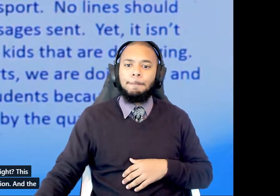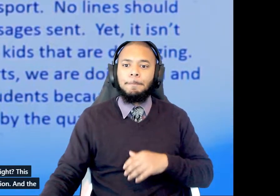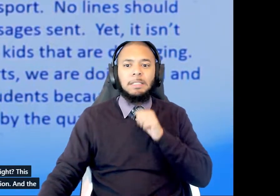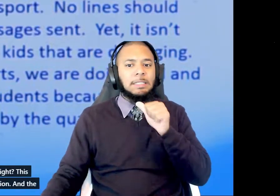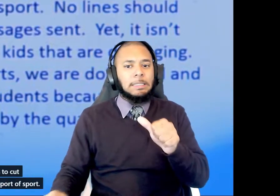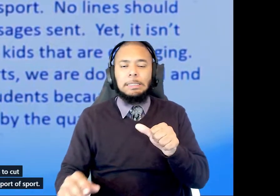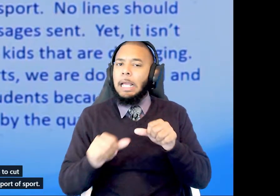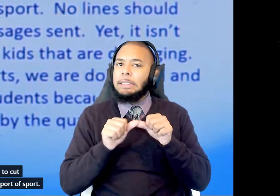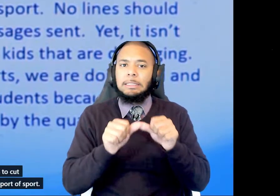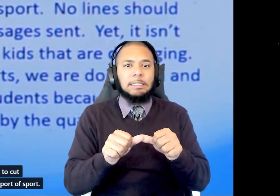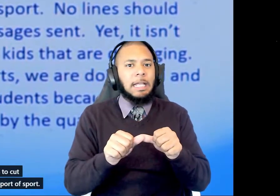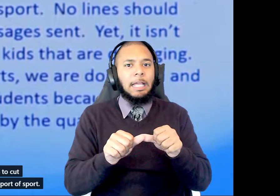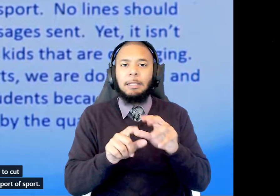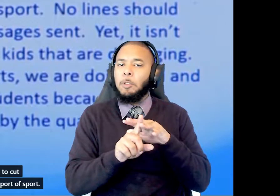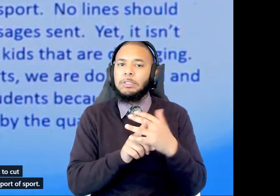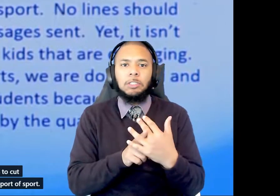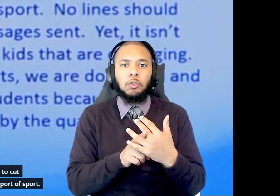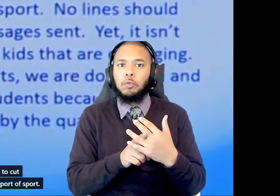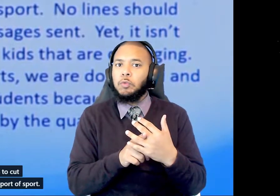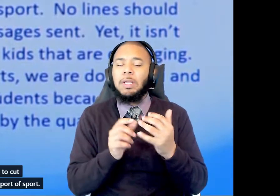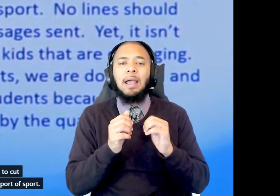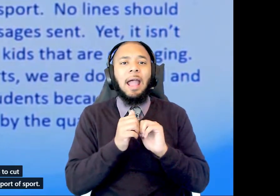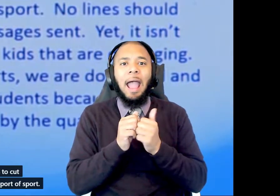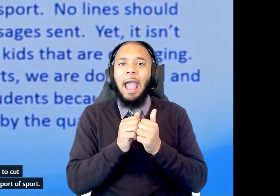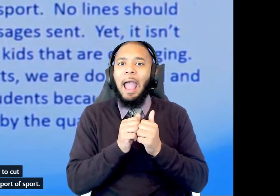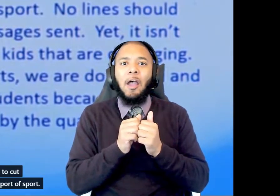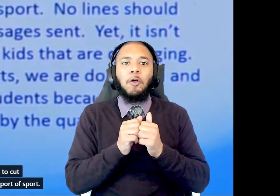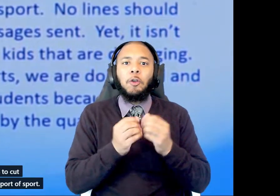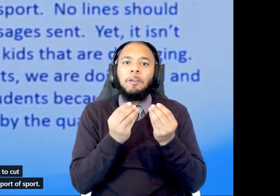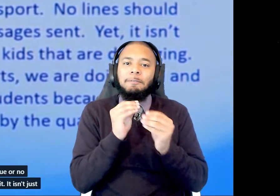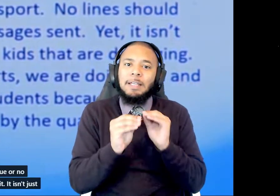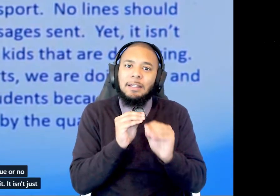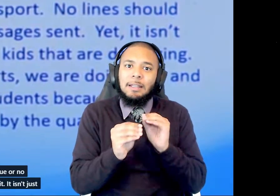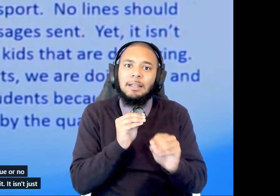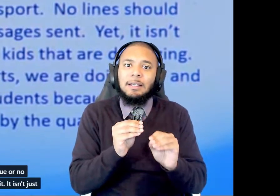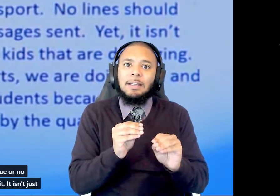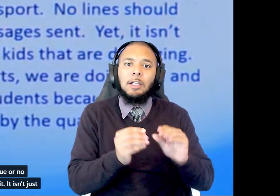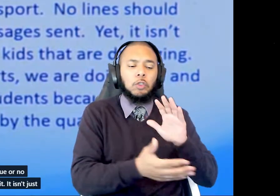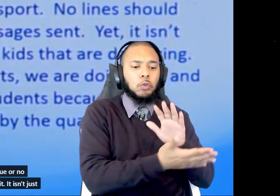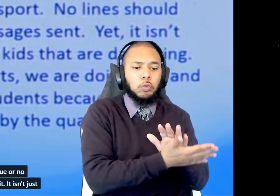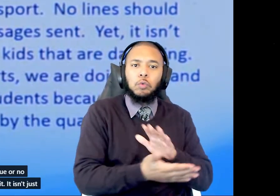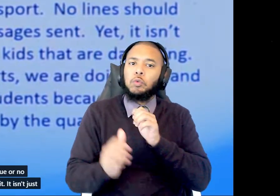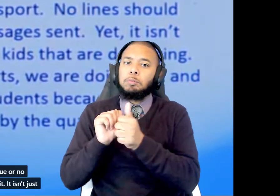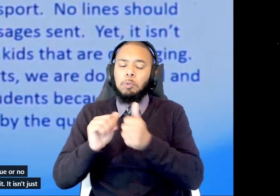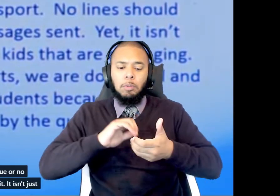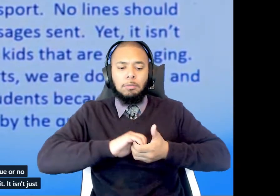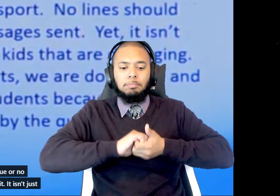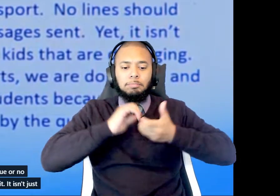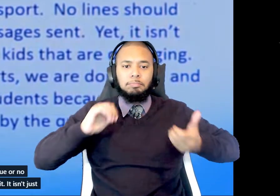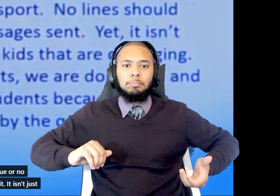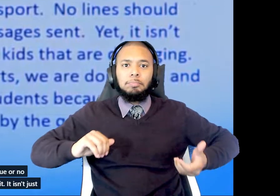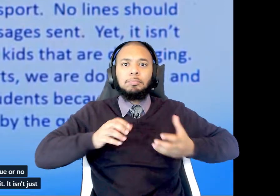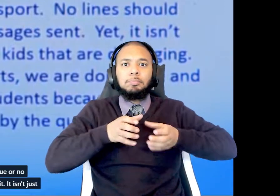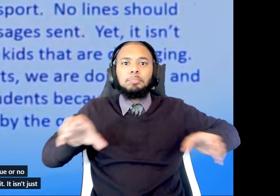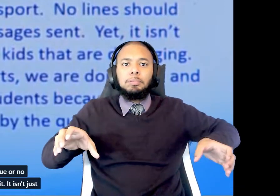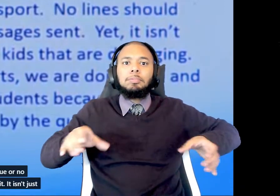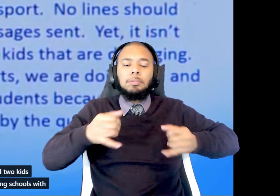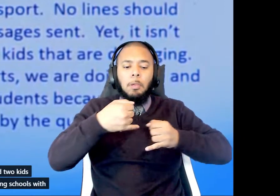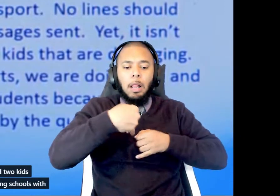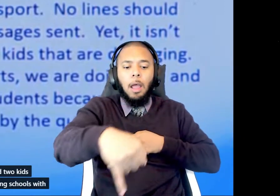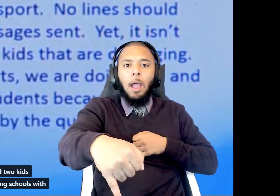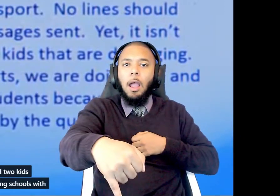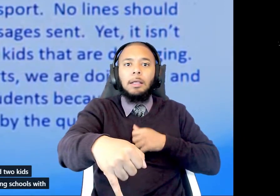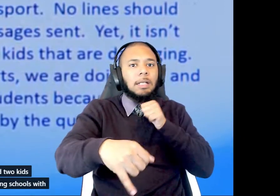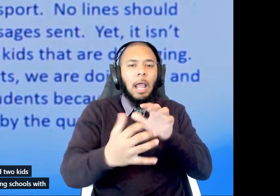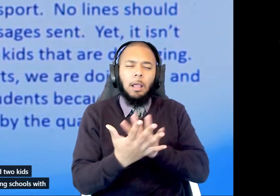sustainable situation, and the only way out of it is to cut ties. School is school and sport is sport. No line should be blurred. No confusing messages sent. Yet it isn't just